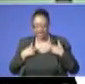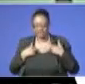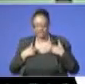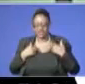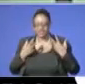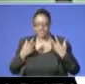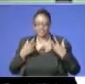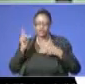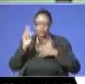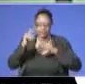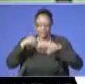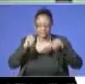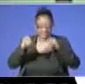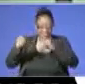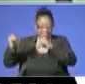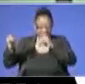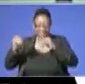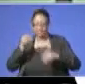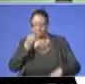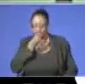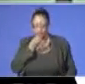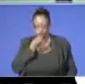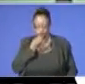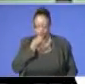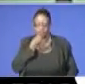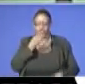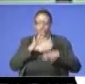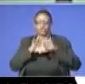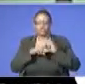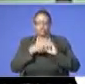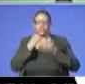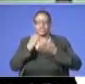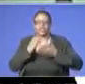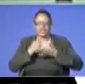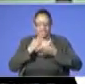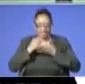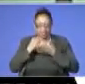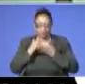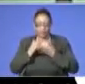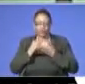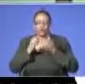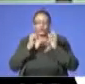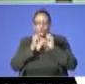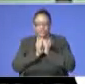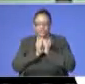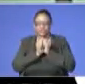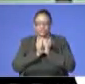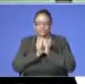center. We anticipate a tremendous reduction in the cost of food.